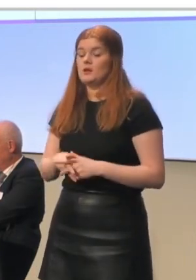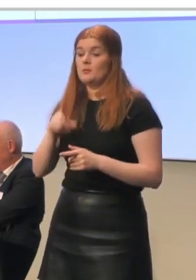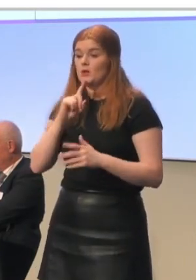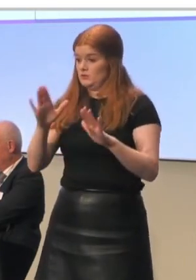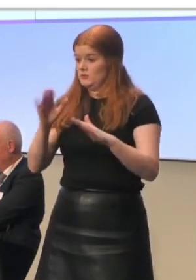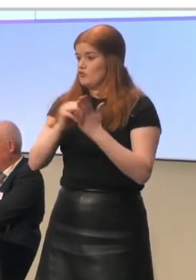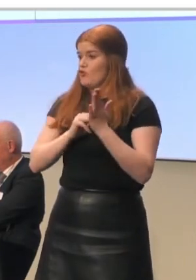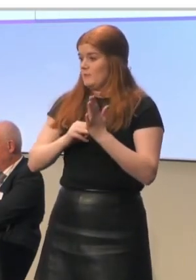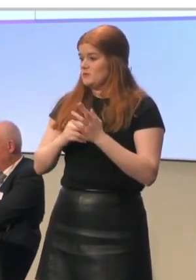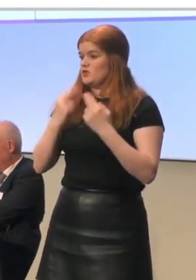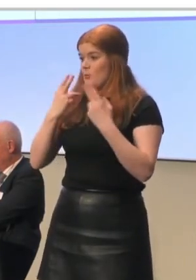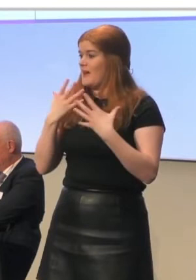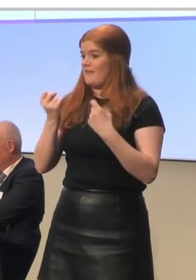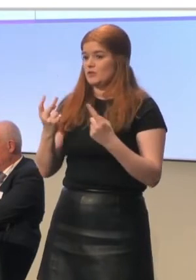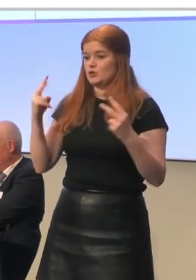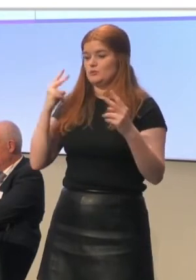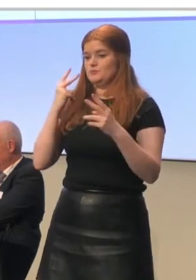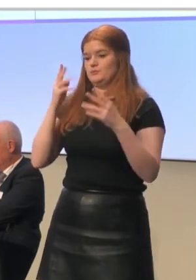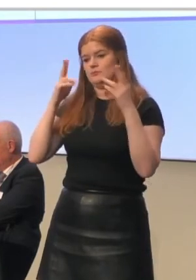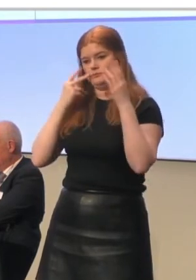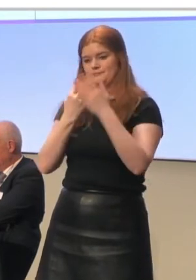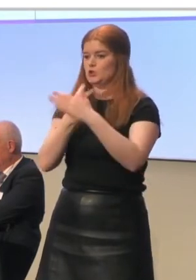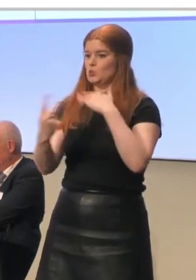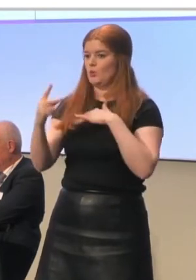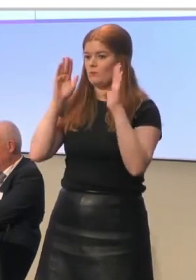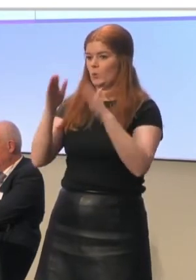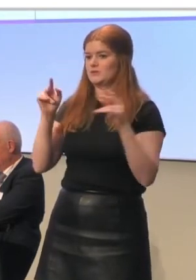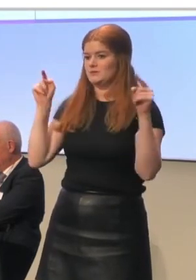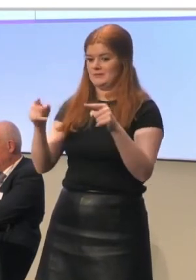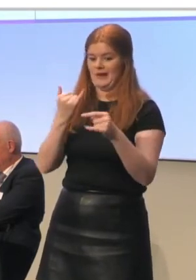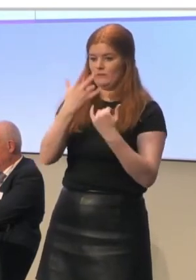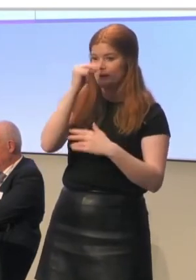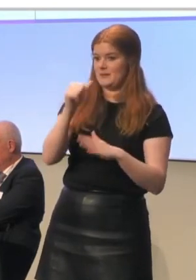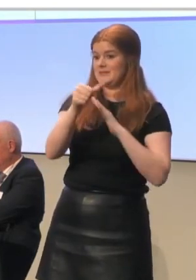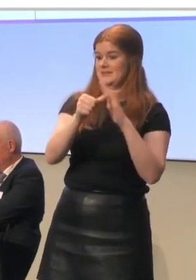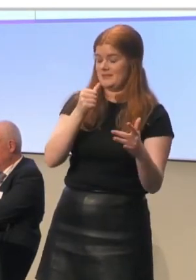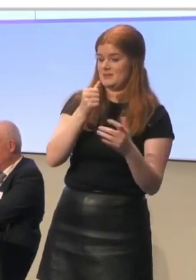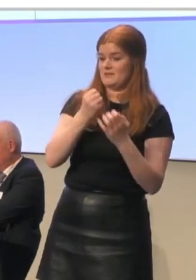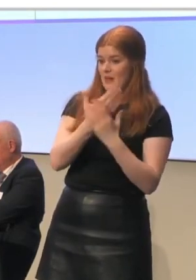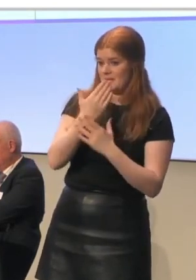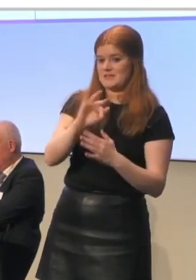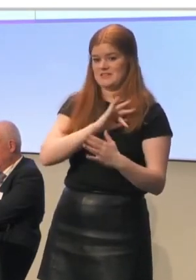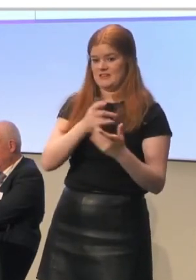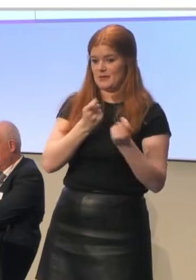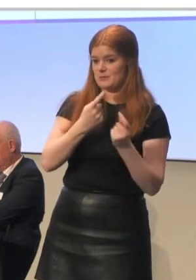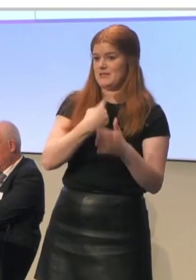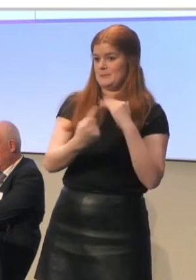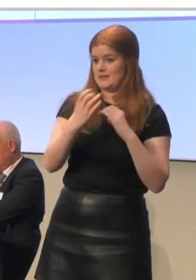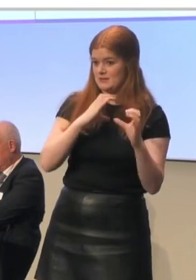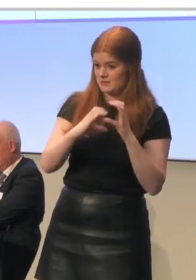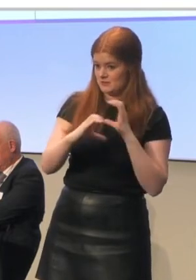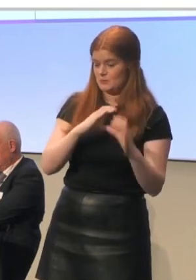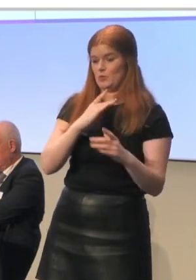these programmes tended to have a dual focus. They tended to focus on the whole area of skills development, self-management, independence skills, communication